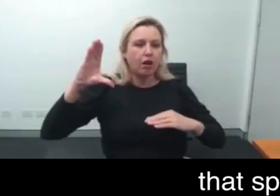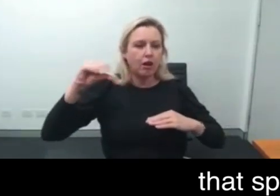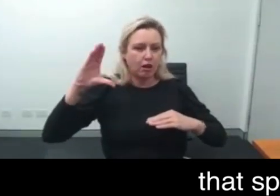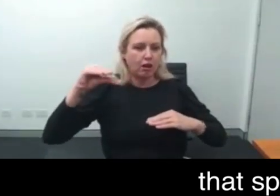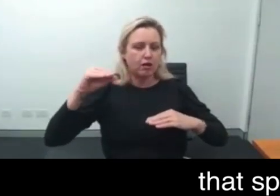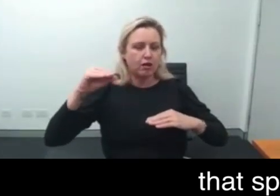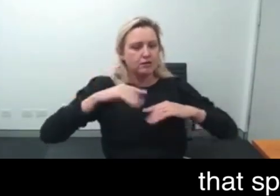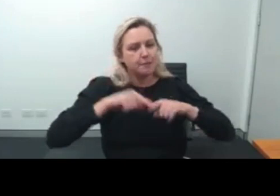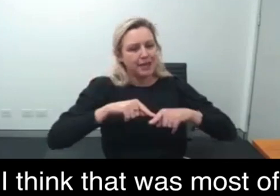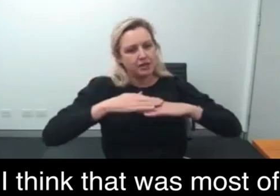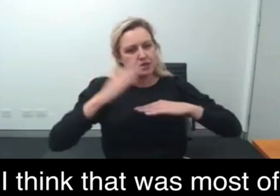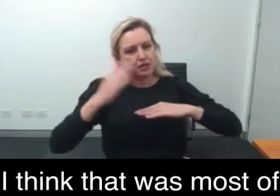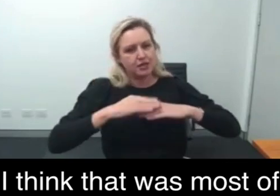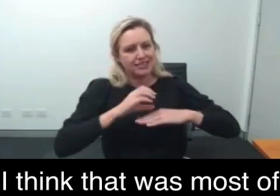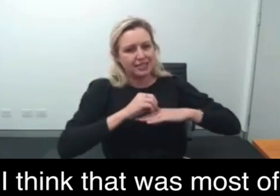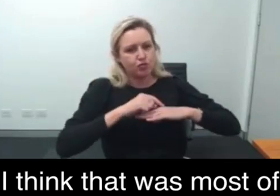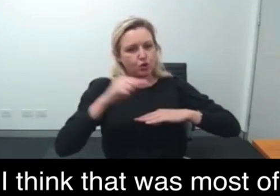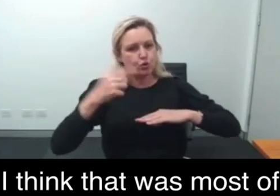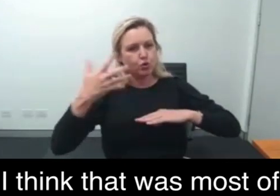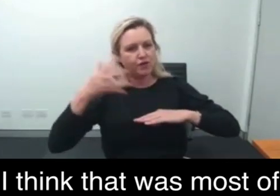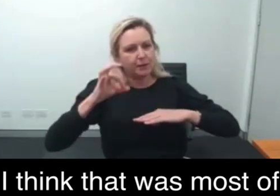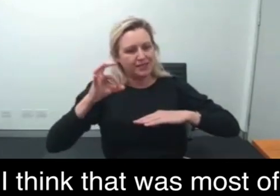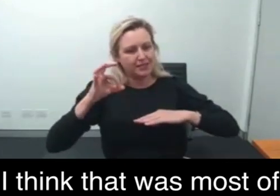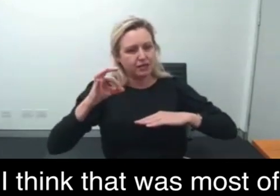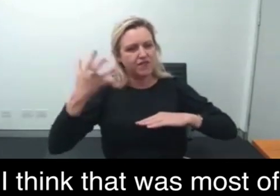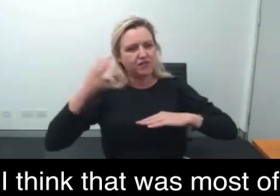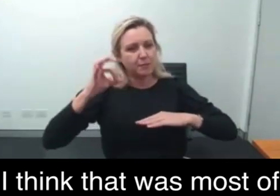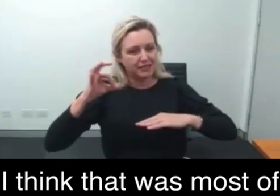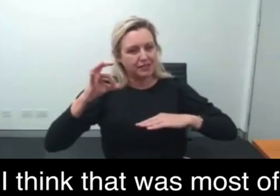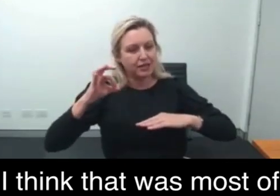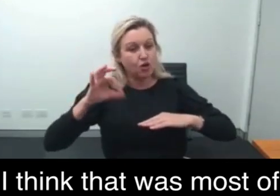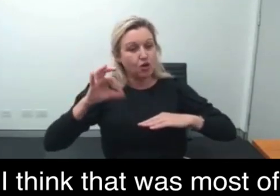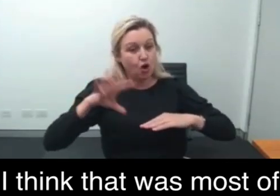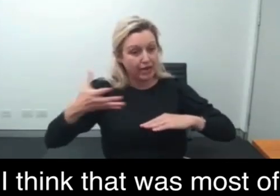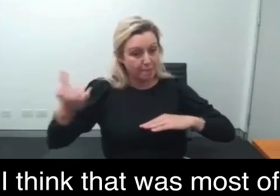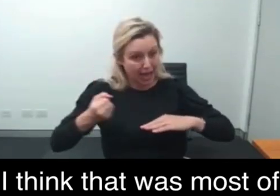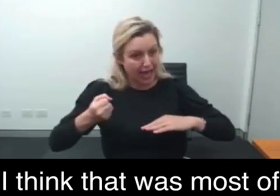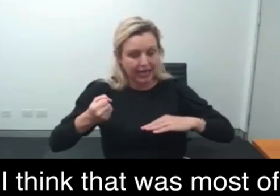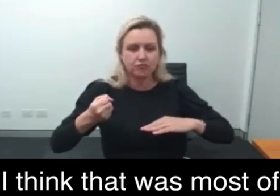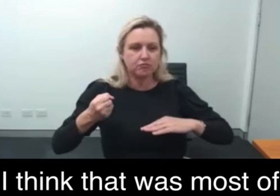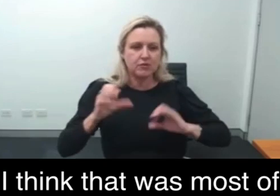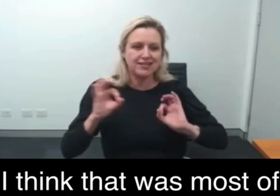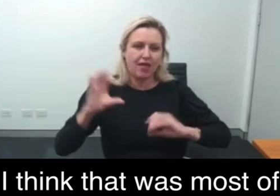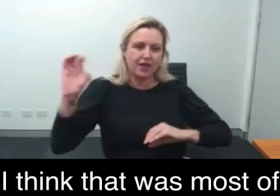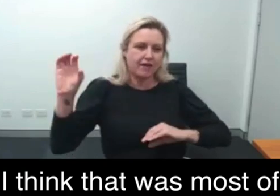spectrum. So I think that was most of the CHSP questions